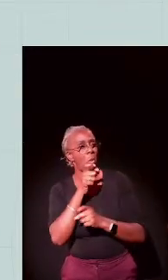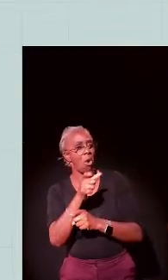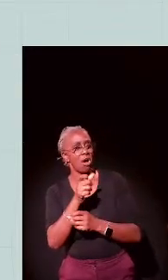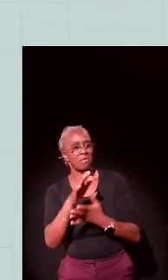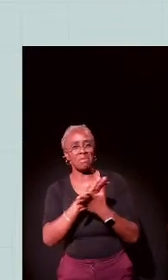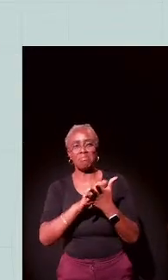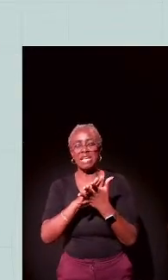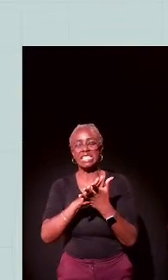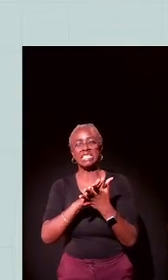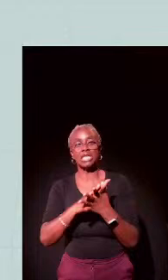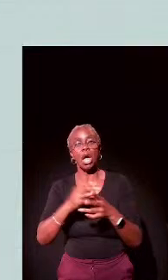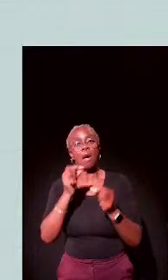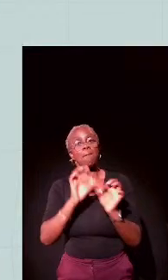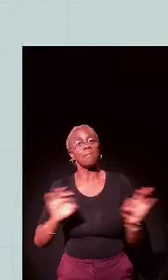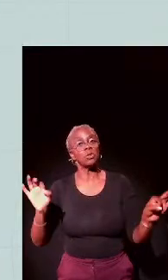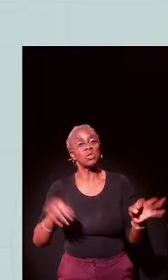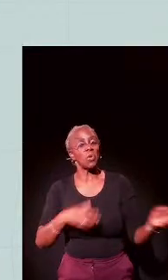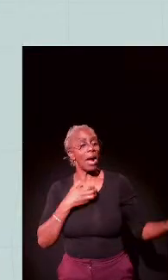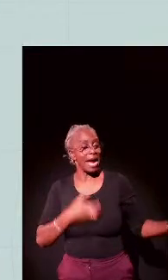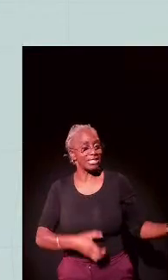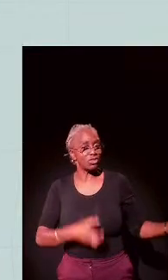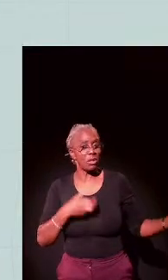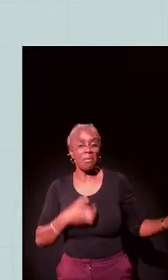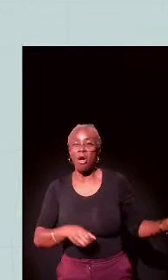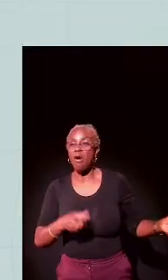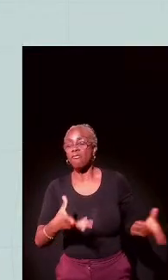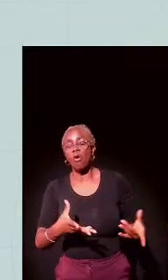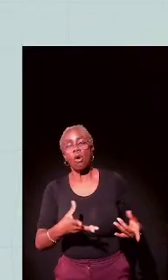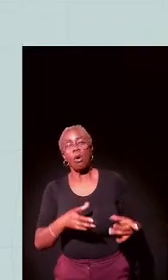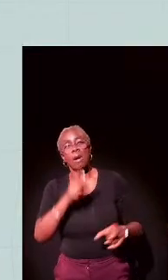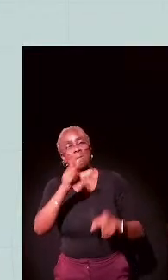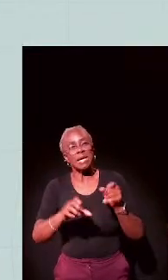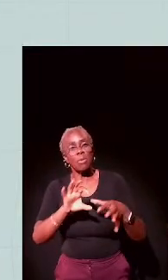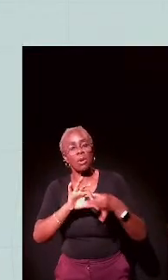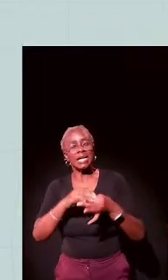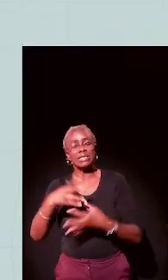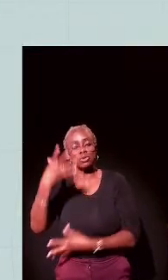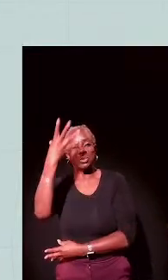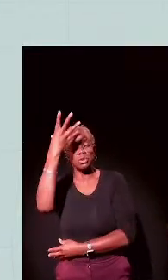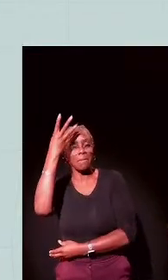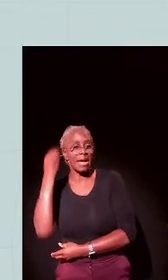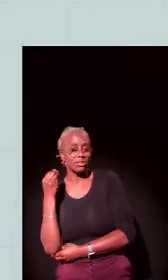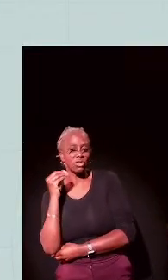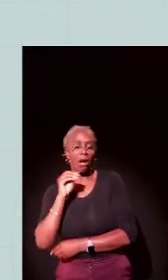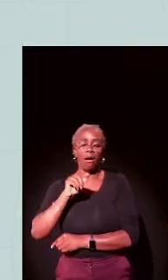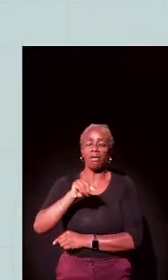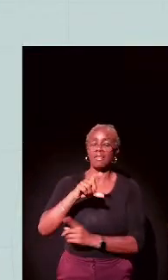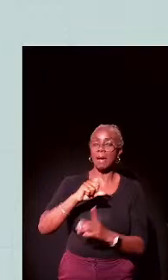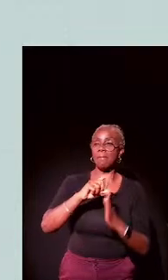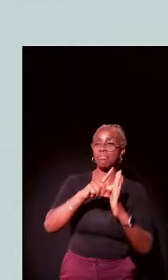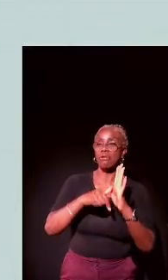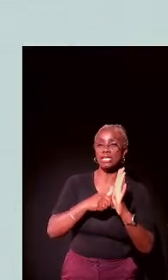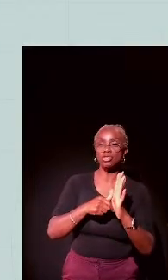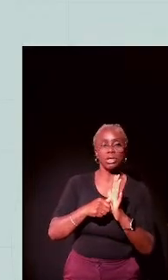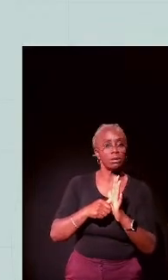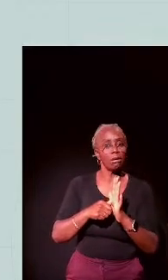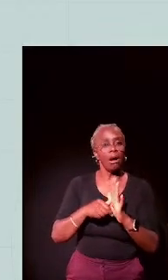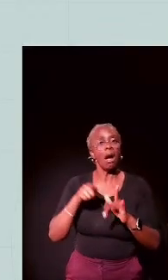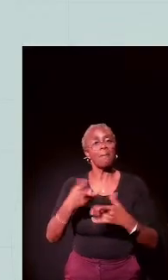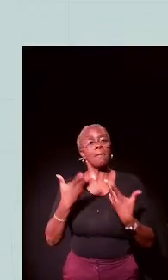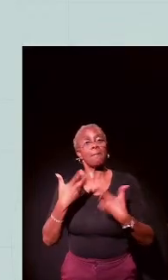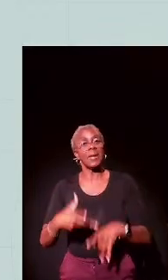basically musical instruments that were designed for people living with dementia. This was another project that I undertook during my time at the Royal College of